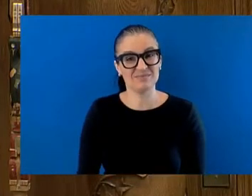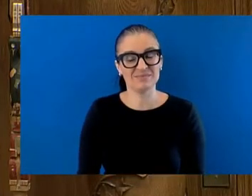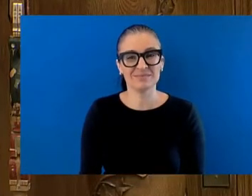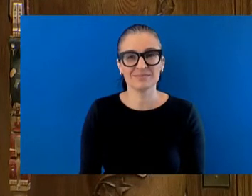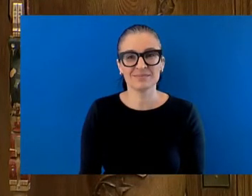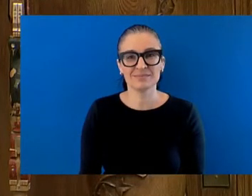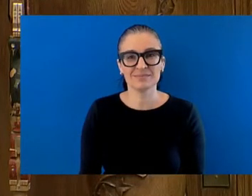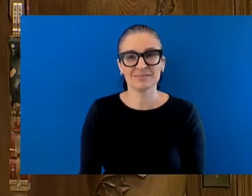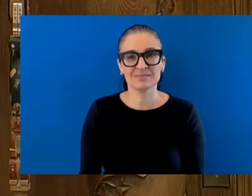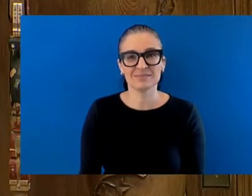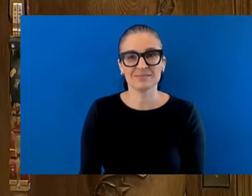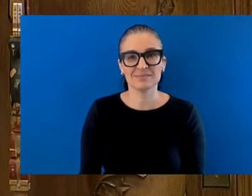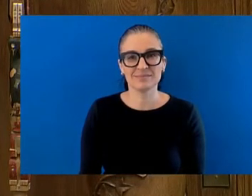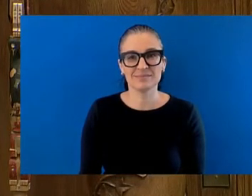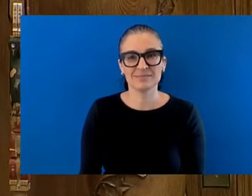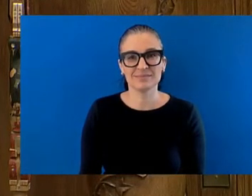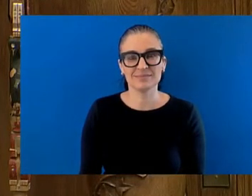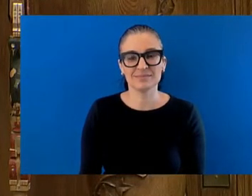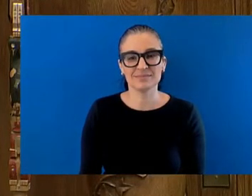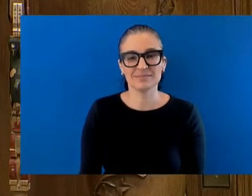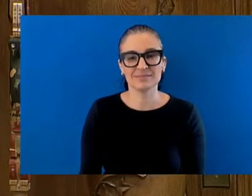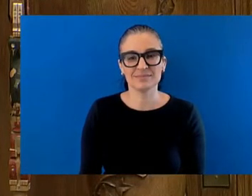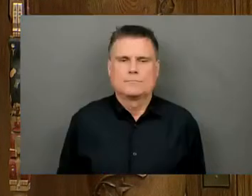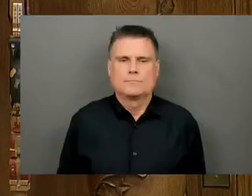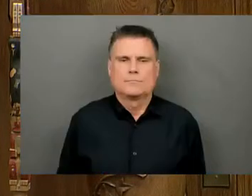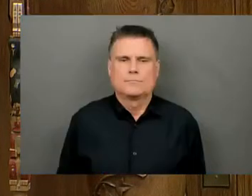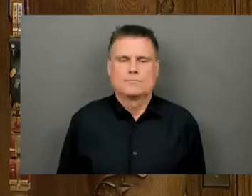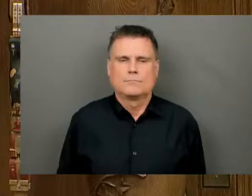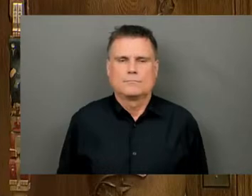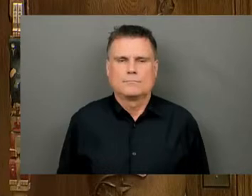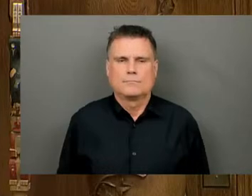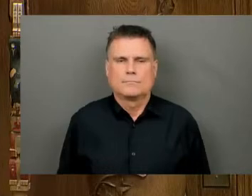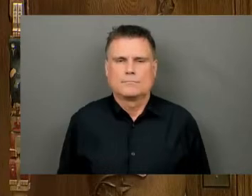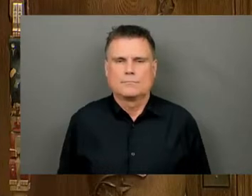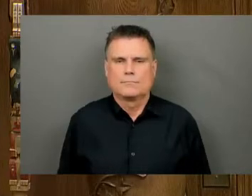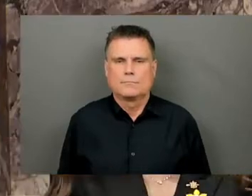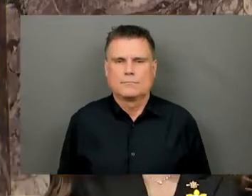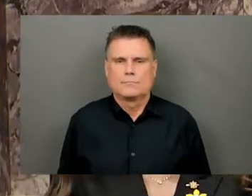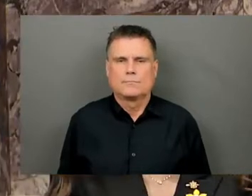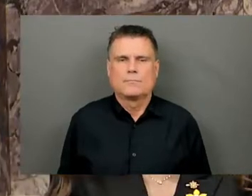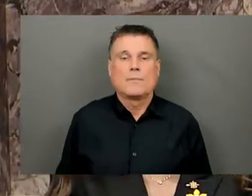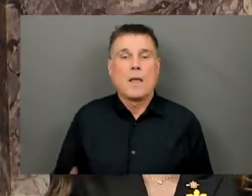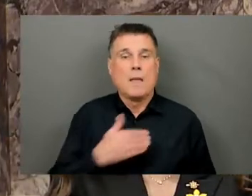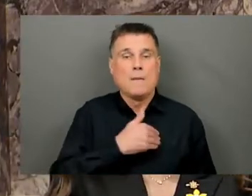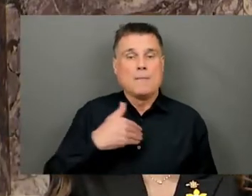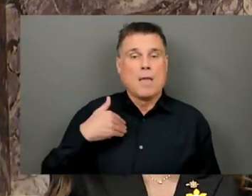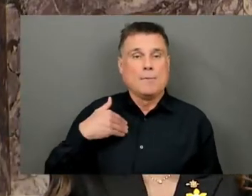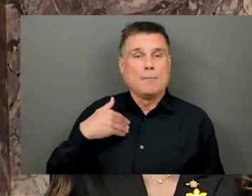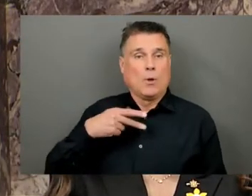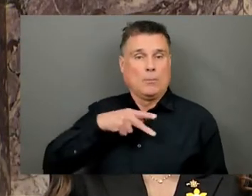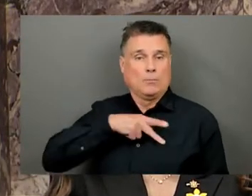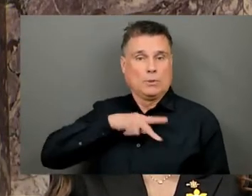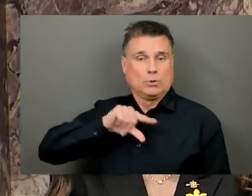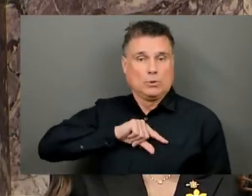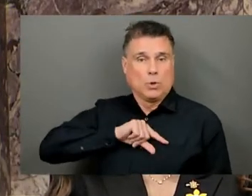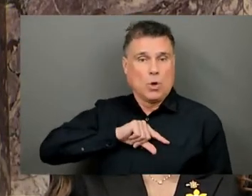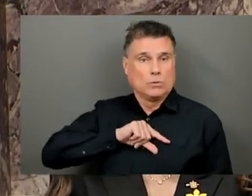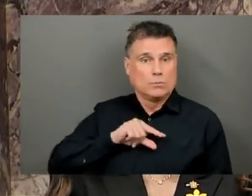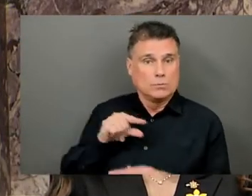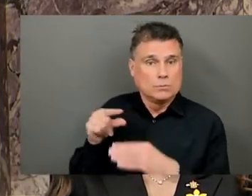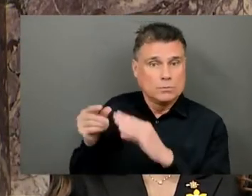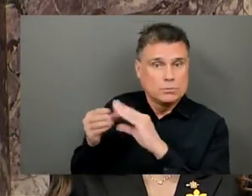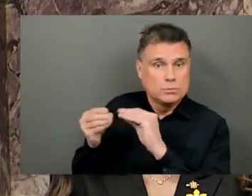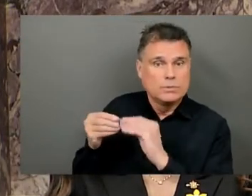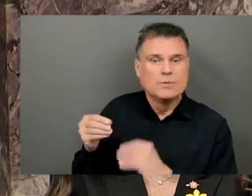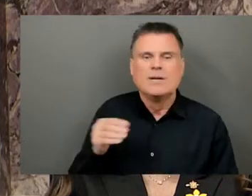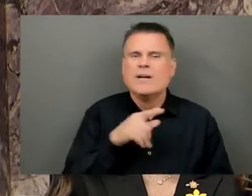Member for Prince George Wilmer's second supplemental. This chamber and try to twist my words all he wants, but let's be clear. I'm going to